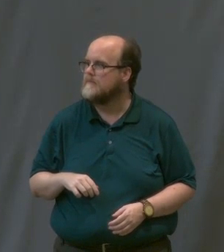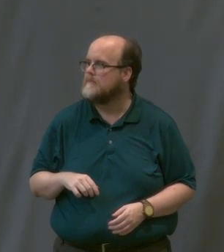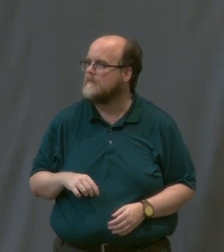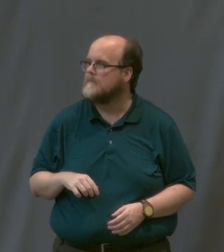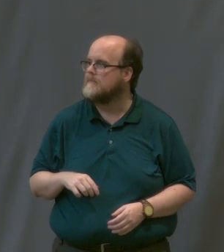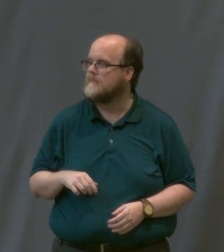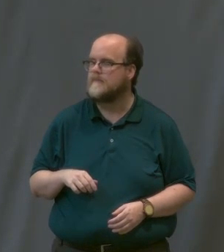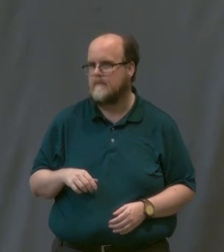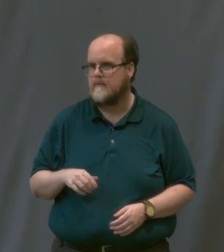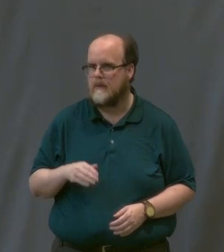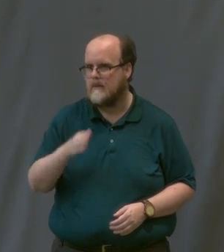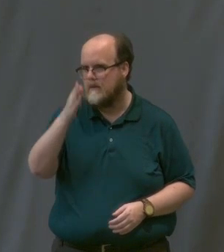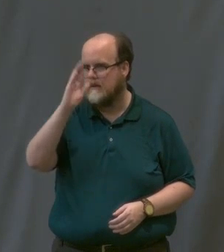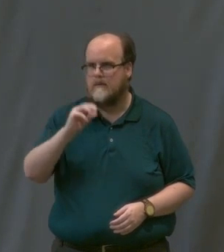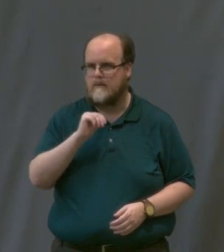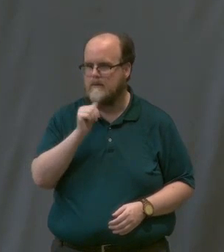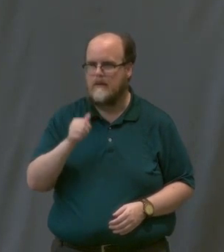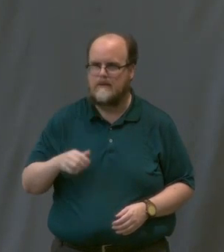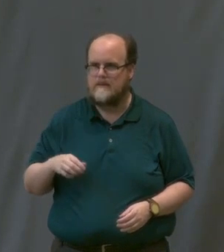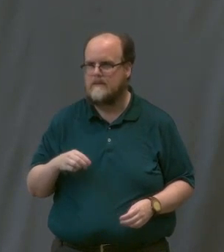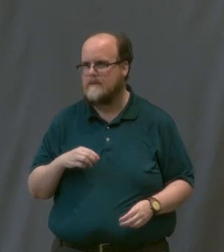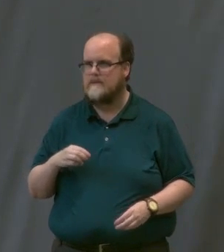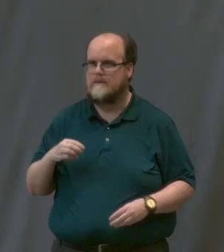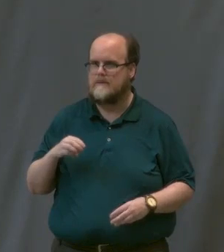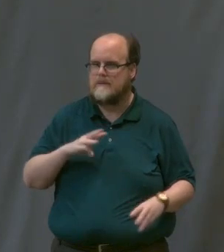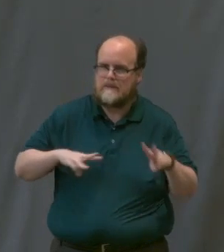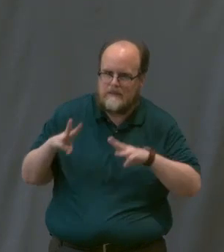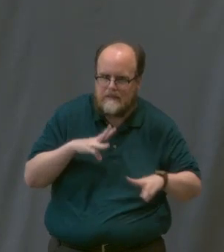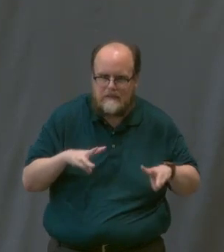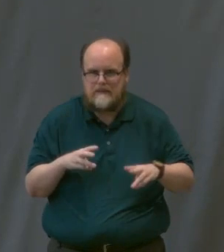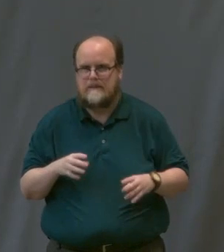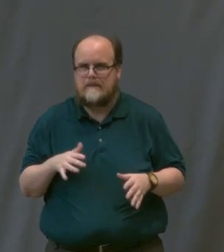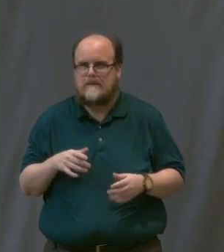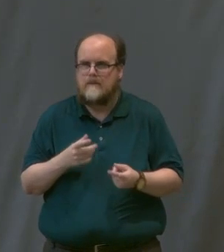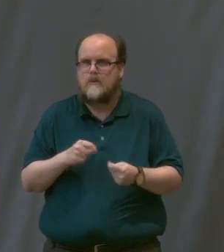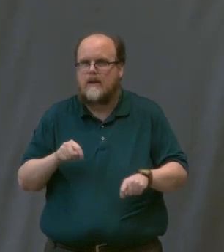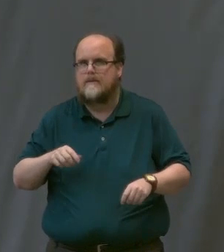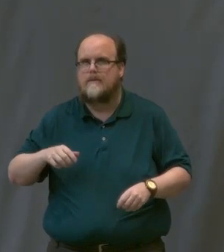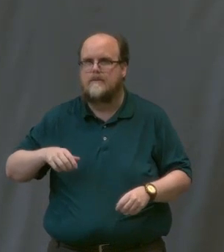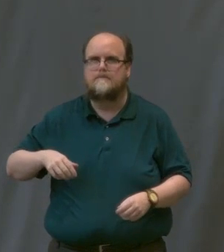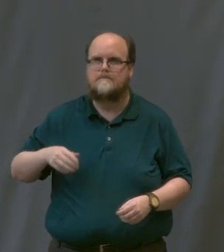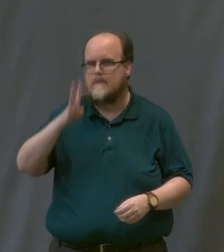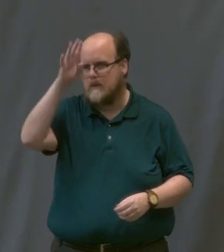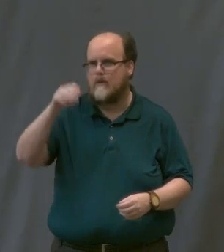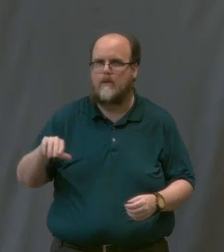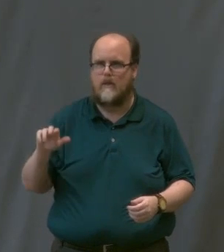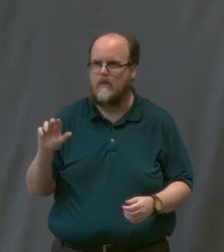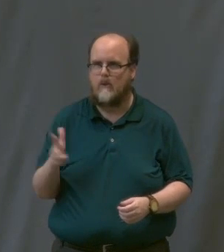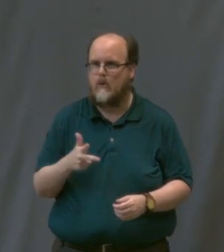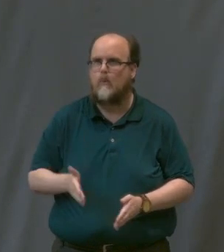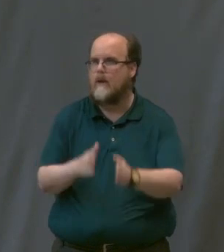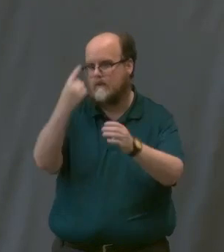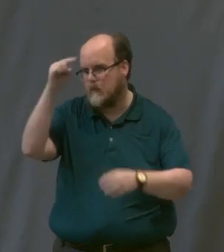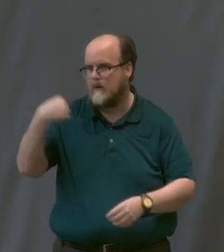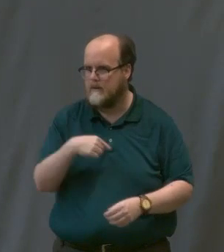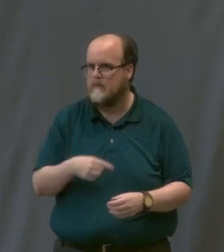But God's not going to stay up all night wringing his hands coming up with a third alternative for us. When we die, it is decided. It